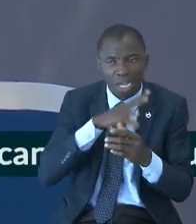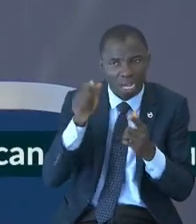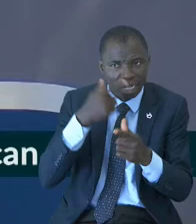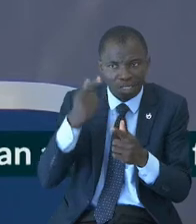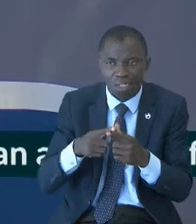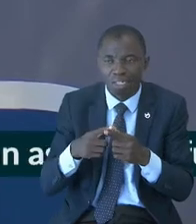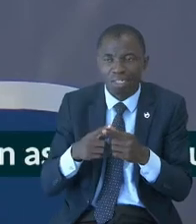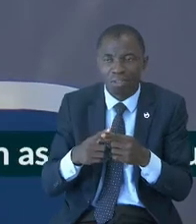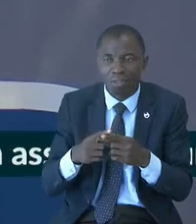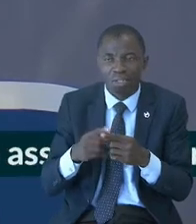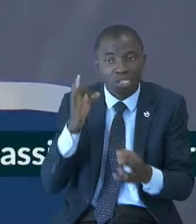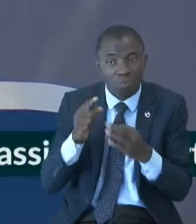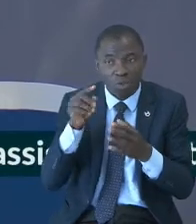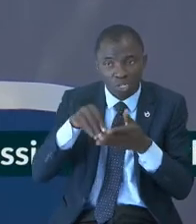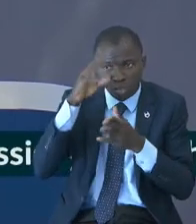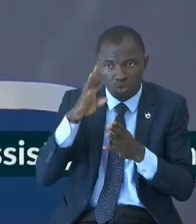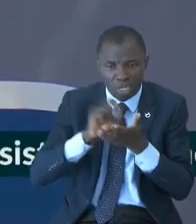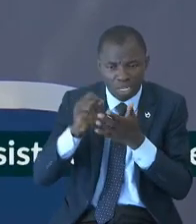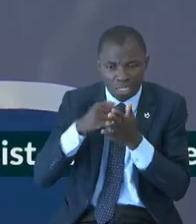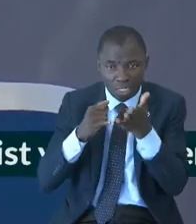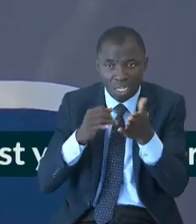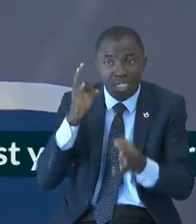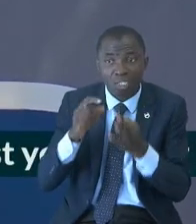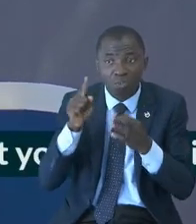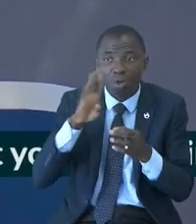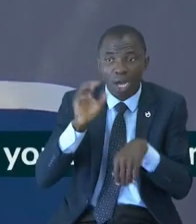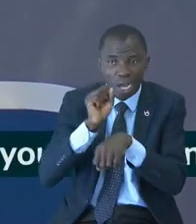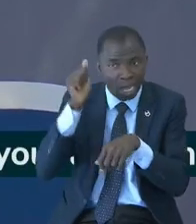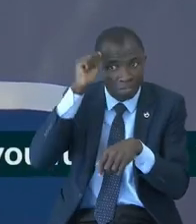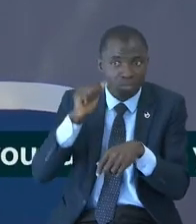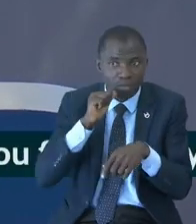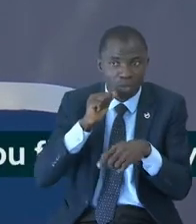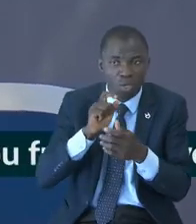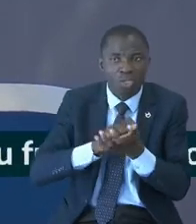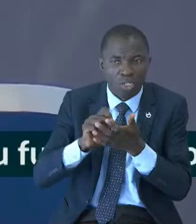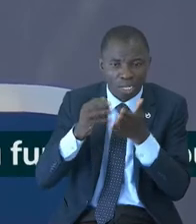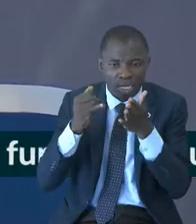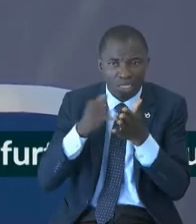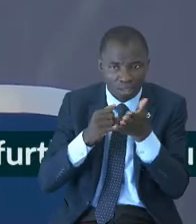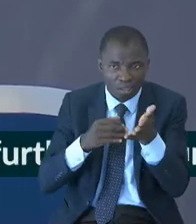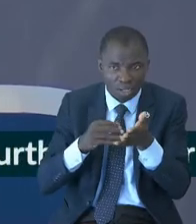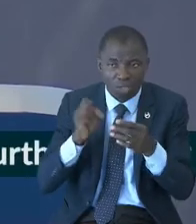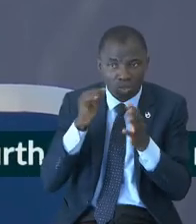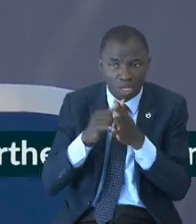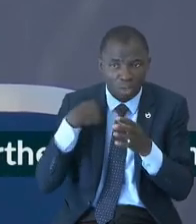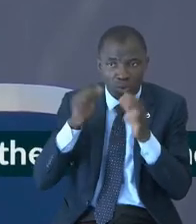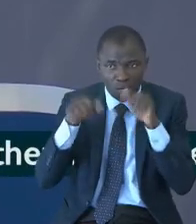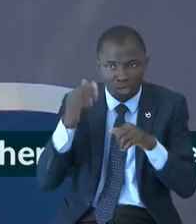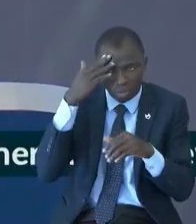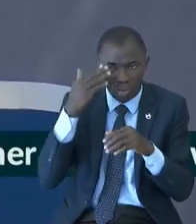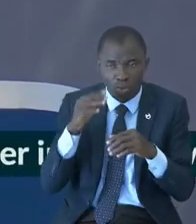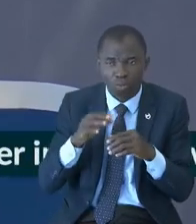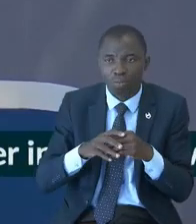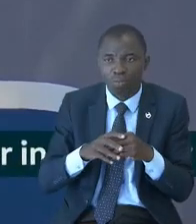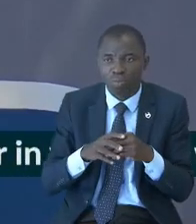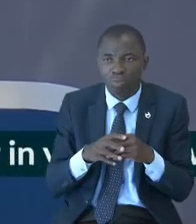student, write the name of the school. If it is an undergraduate, put the university there and the department. Then you